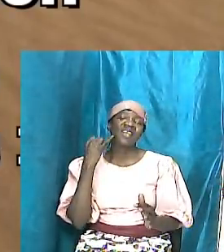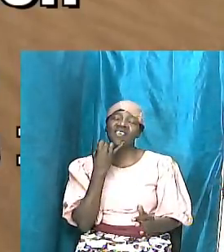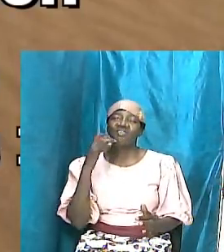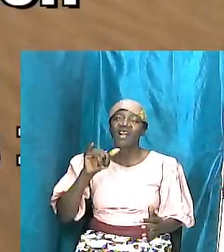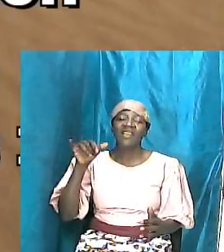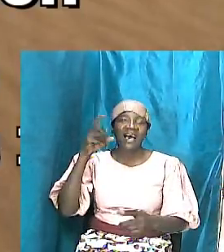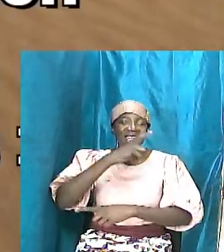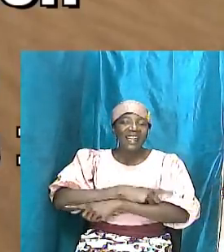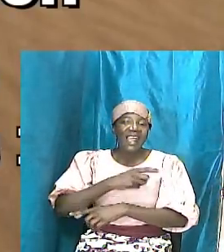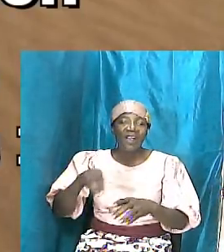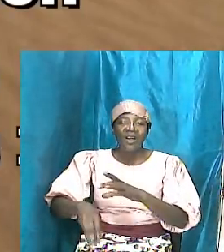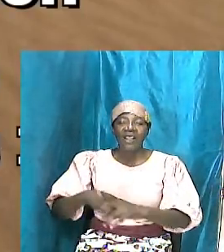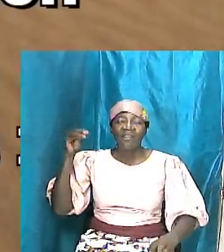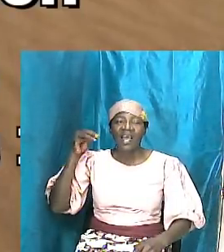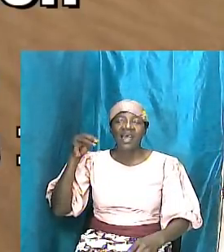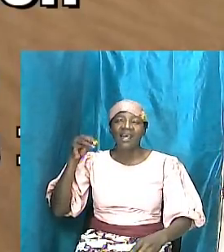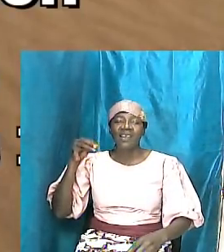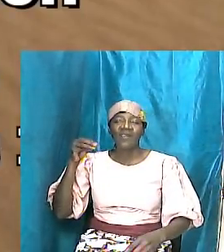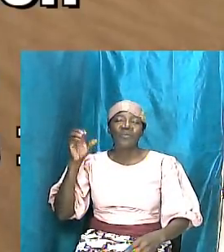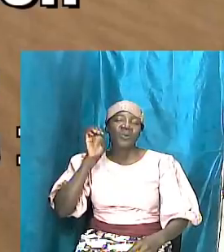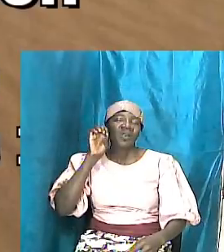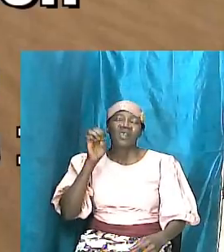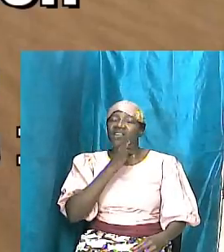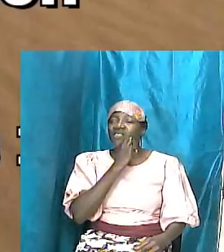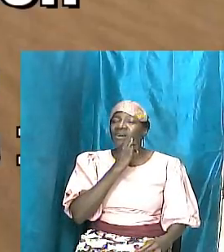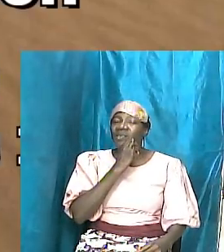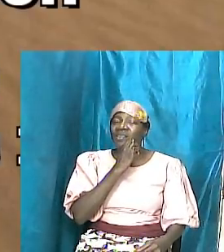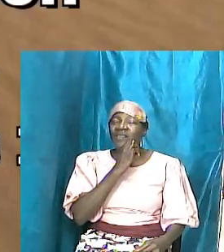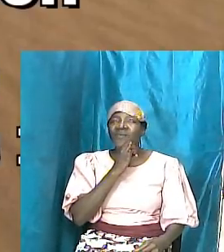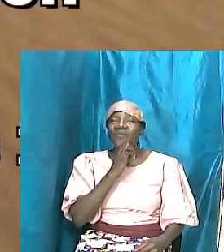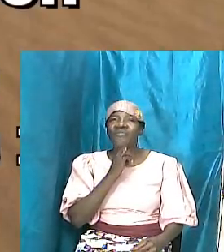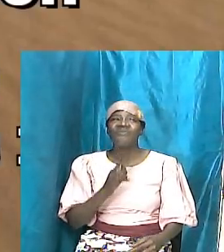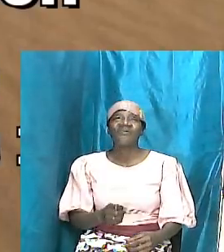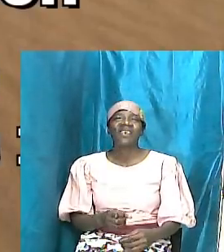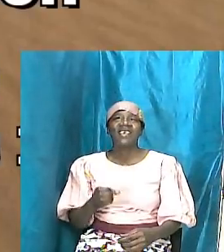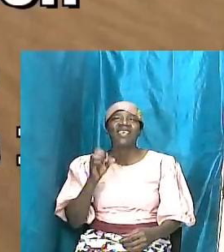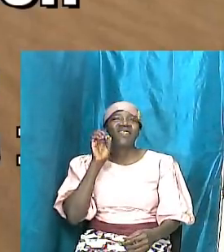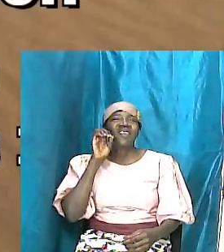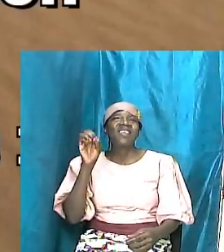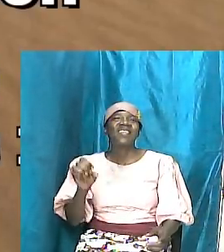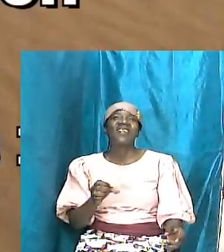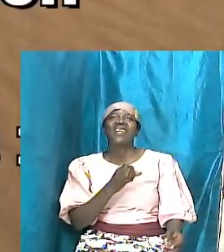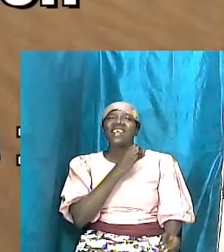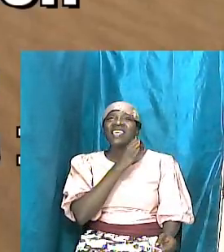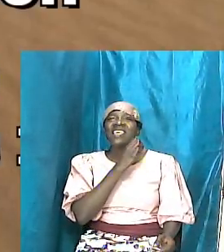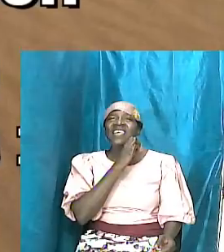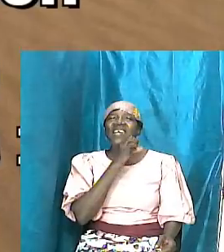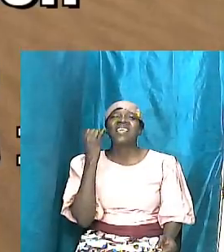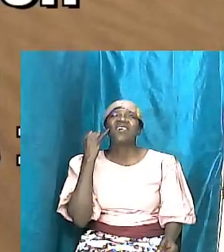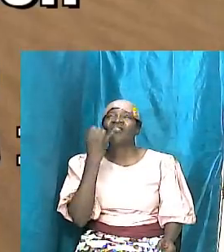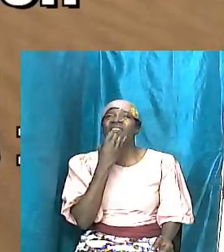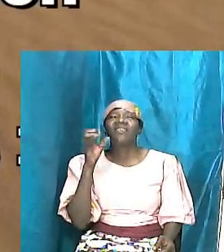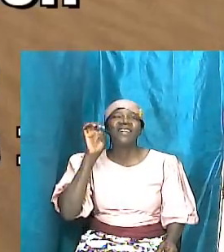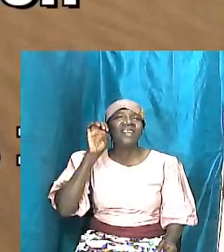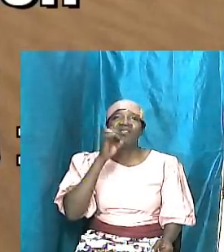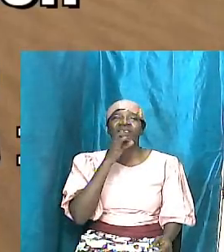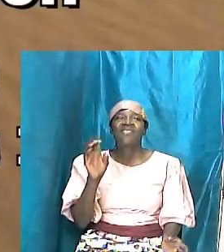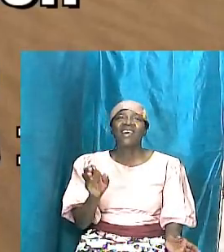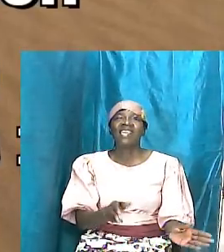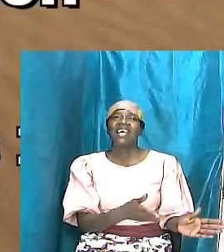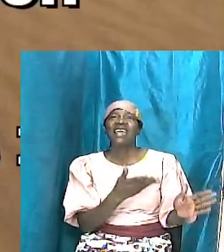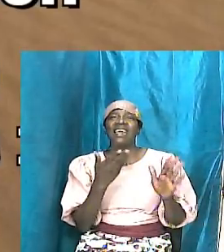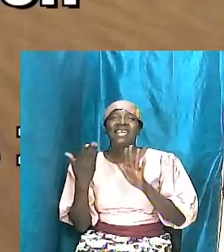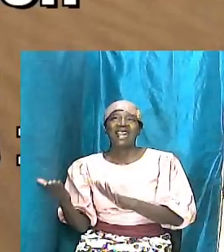of the Egyptians, and Israel saw the Egyptians dead upon the seashore. Brothers